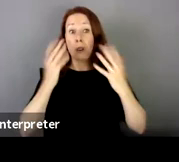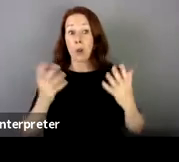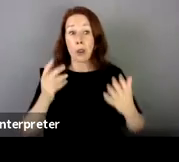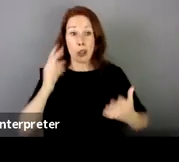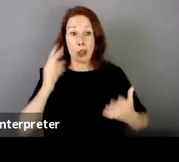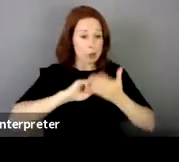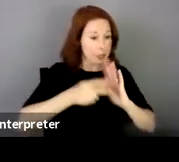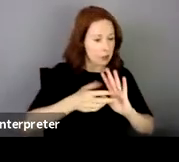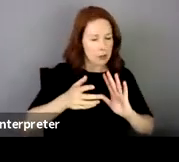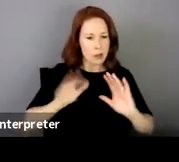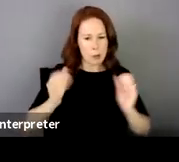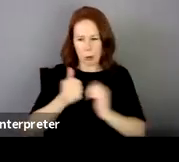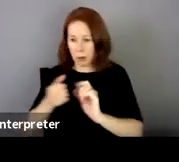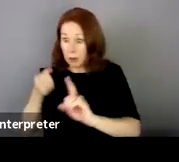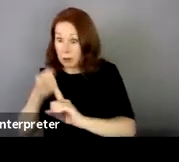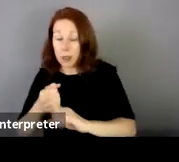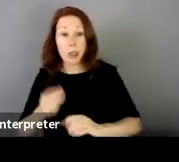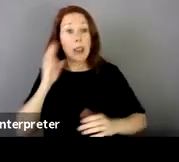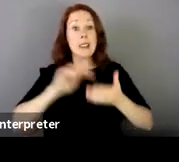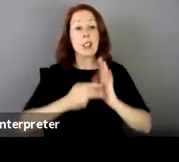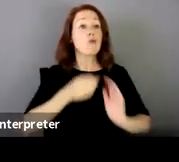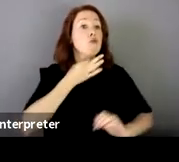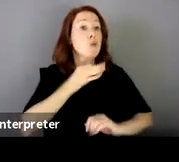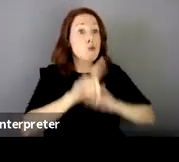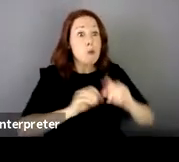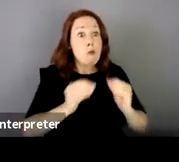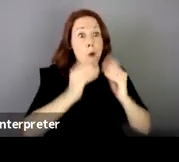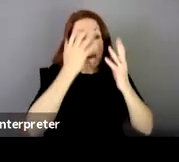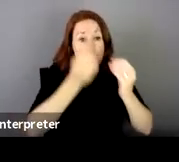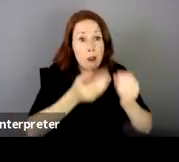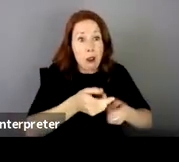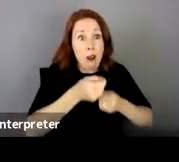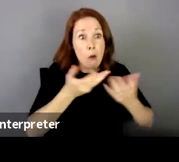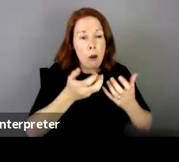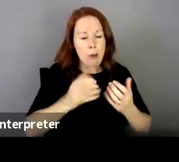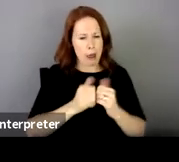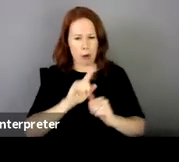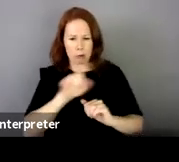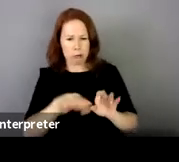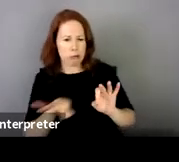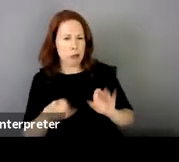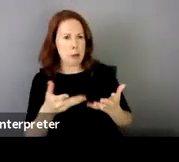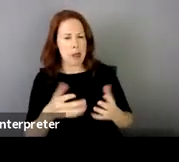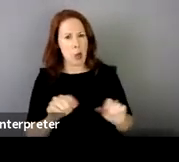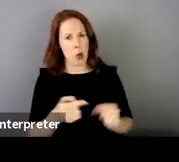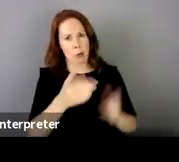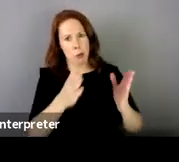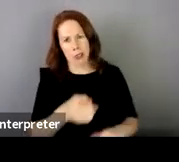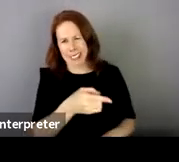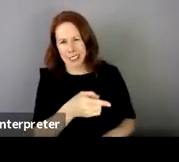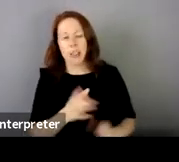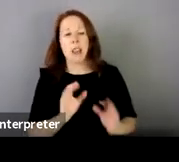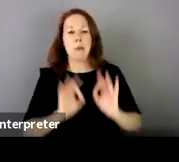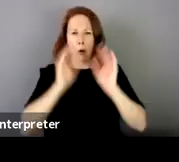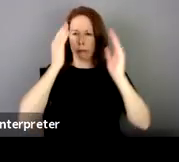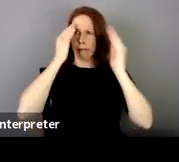the impact. So maybe your intention is to find out more, but the impact or the way a question is asked might be harmful. So to try to be aware